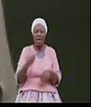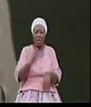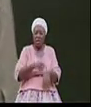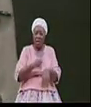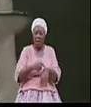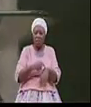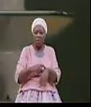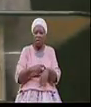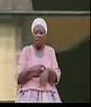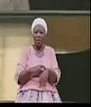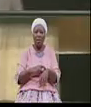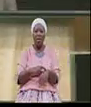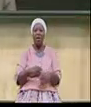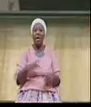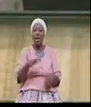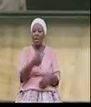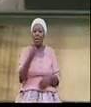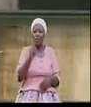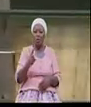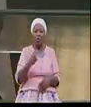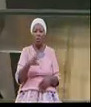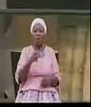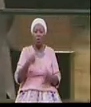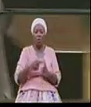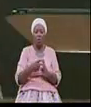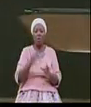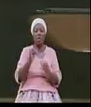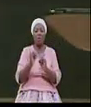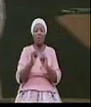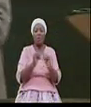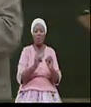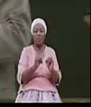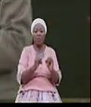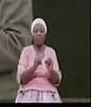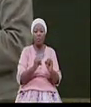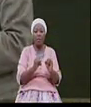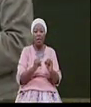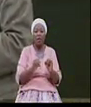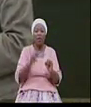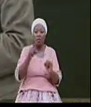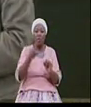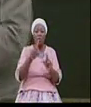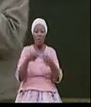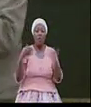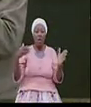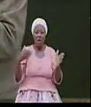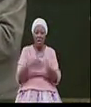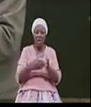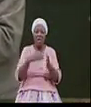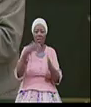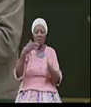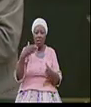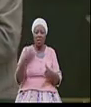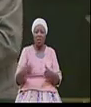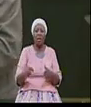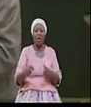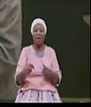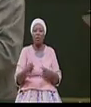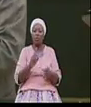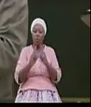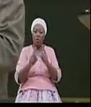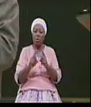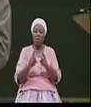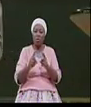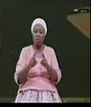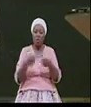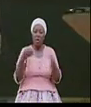whenever, anyone, any individual usurps the place, the